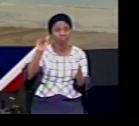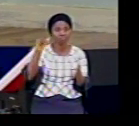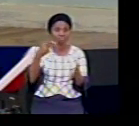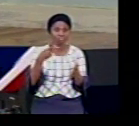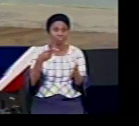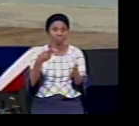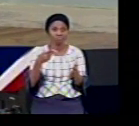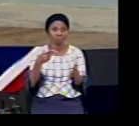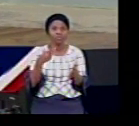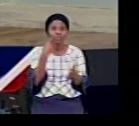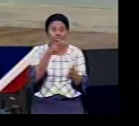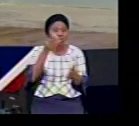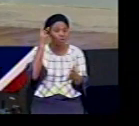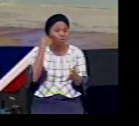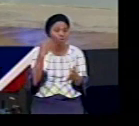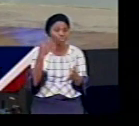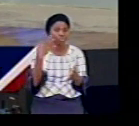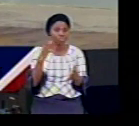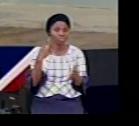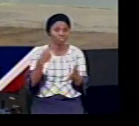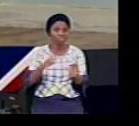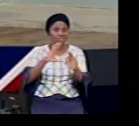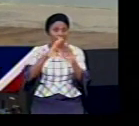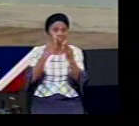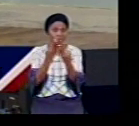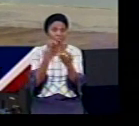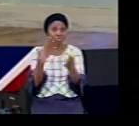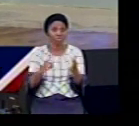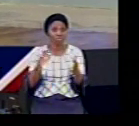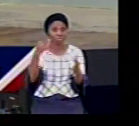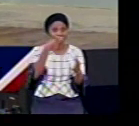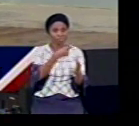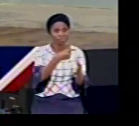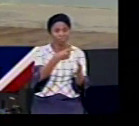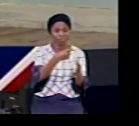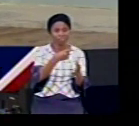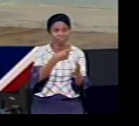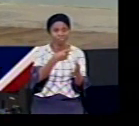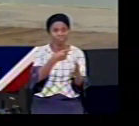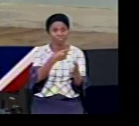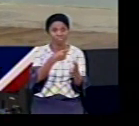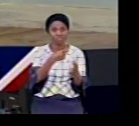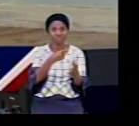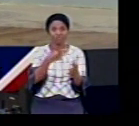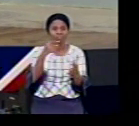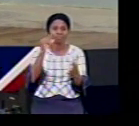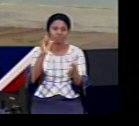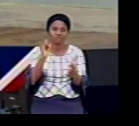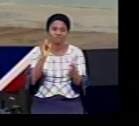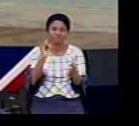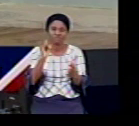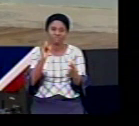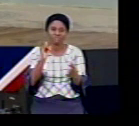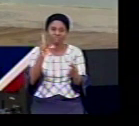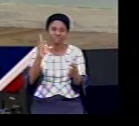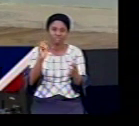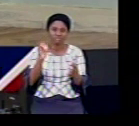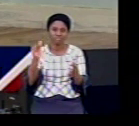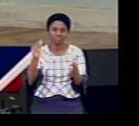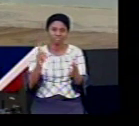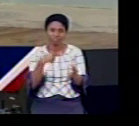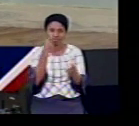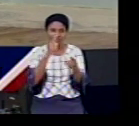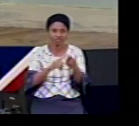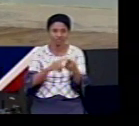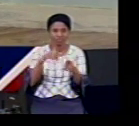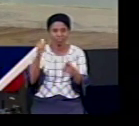of the inhabitants of Gilead, said unto Ahab, as the Lord